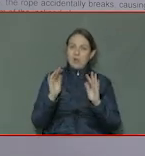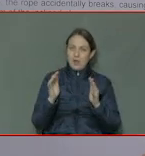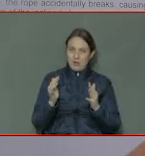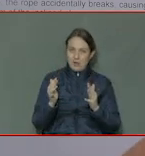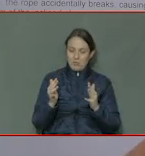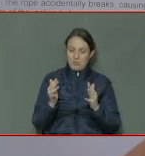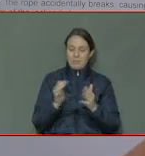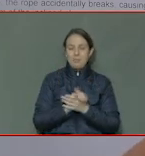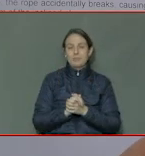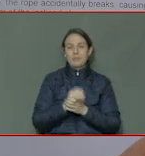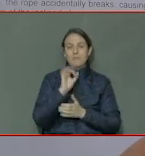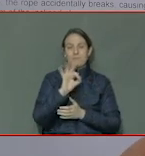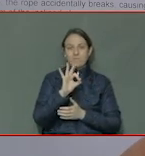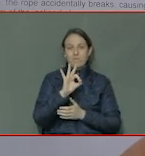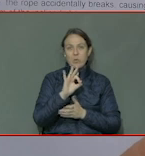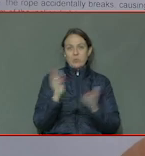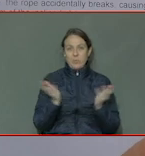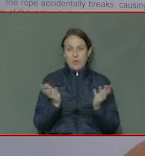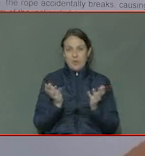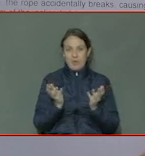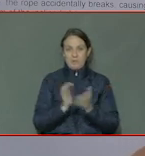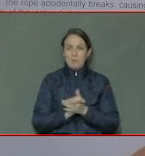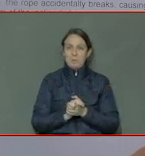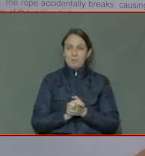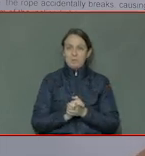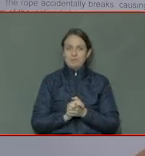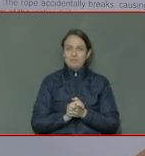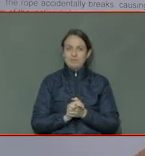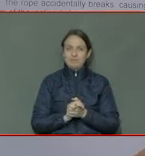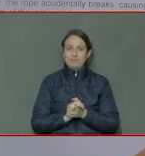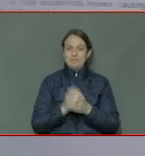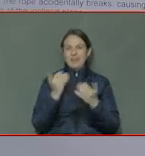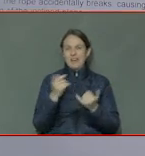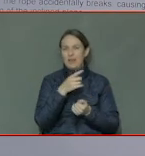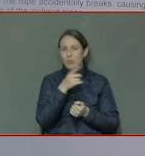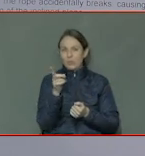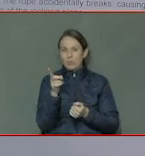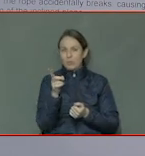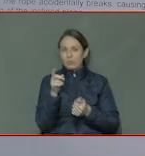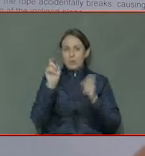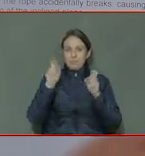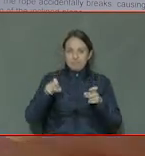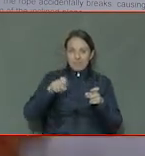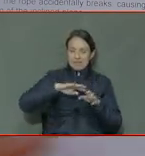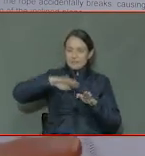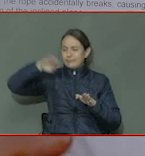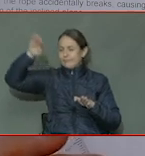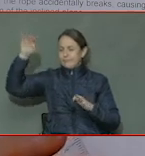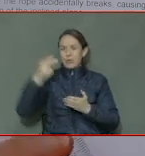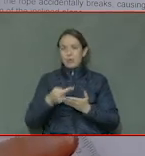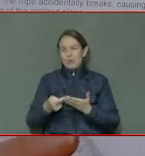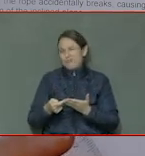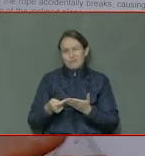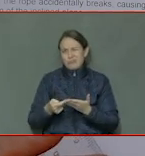plane. Right, so I'm going to, you don't have to draw in the slope, it just makes